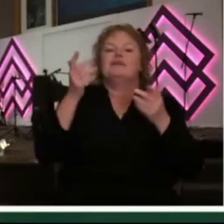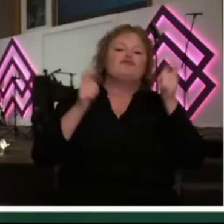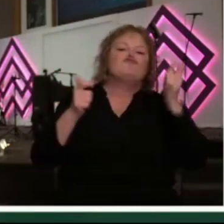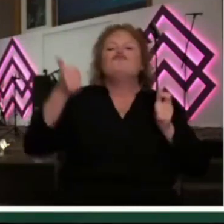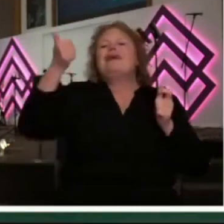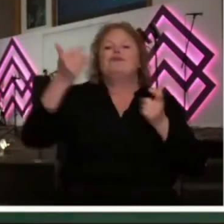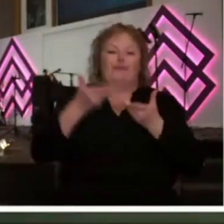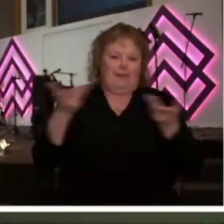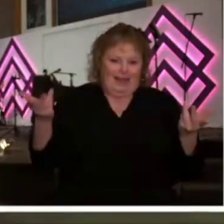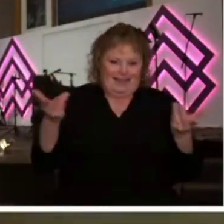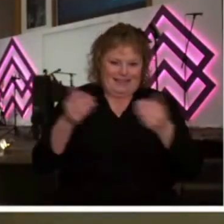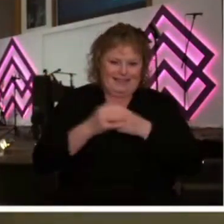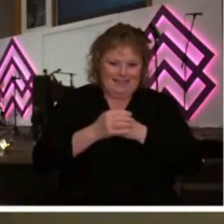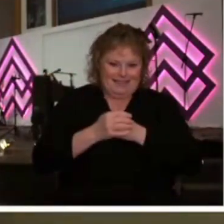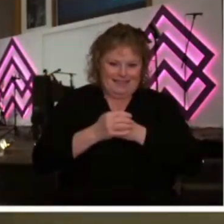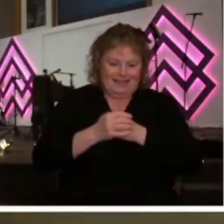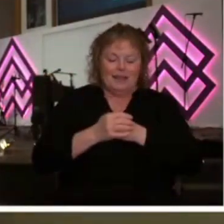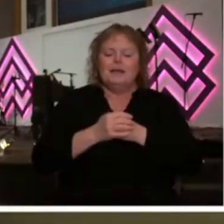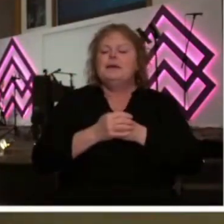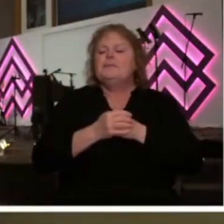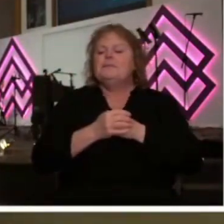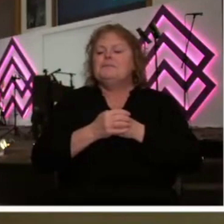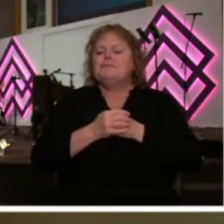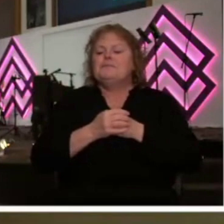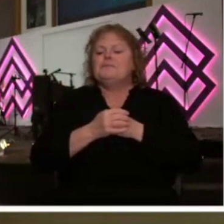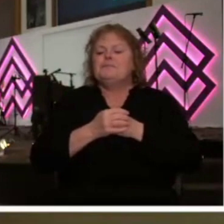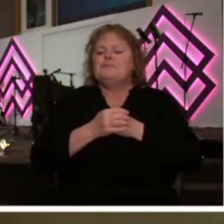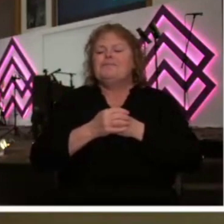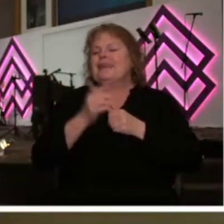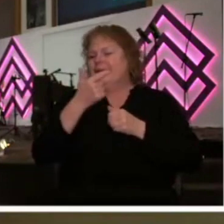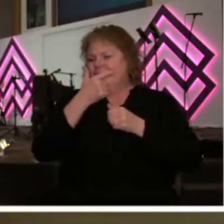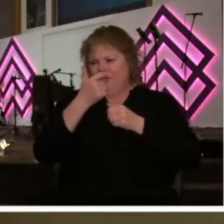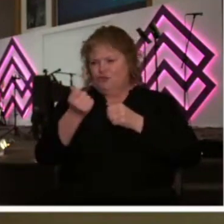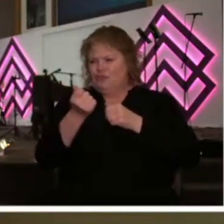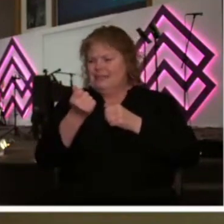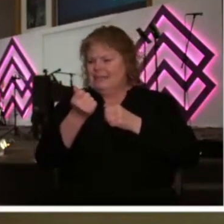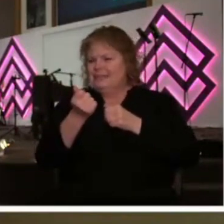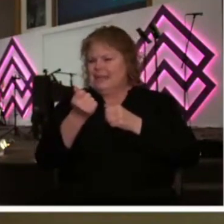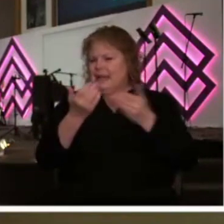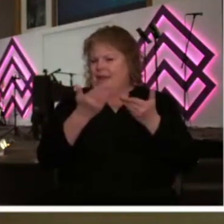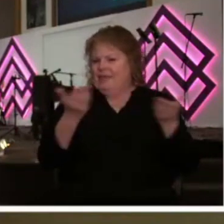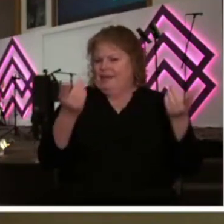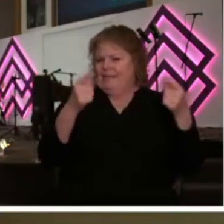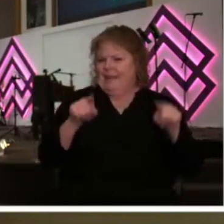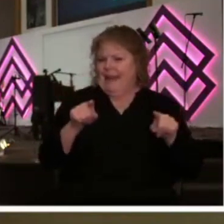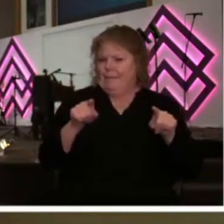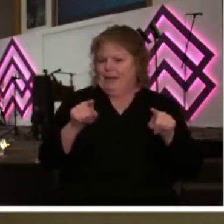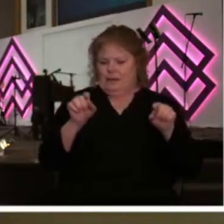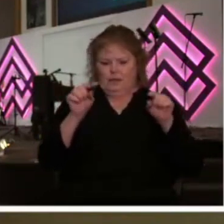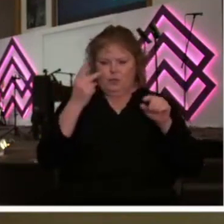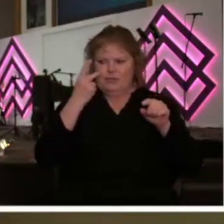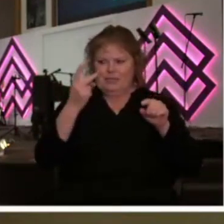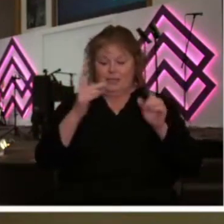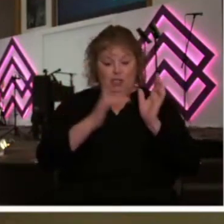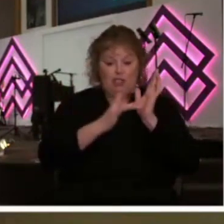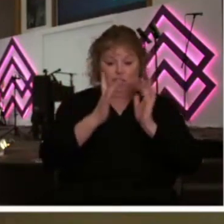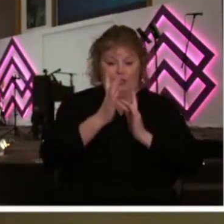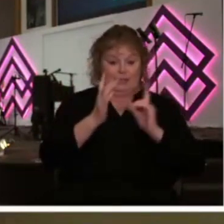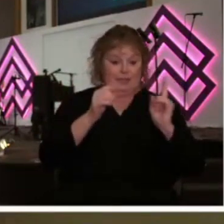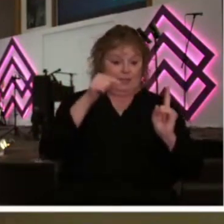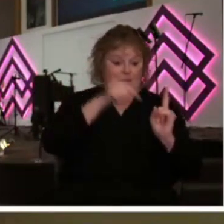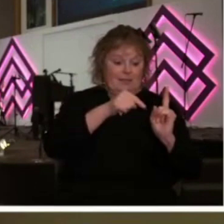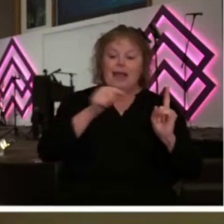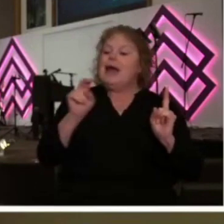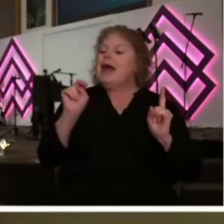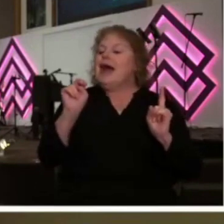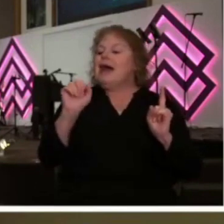greater things. There's a snapshot of an interesting interaction that took place between Jesus and Nathanael. Nathanael had never